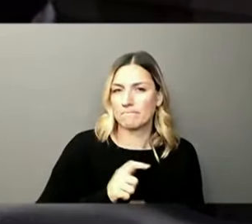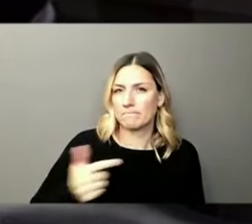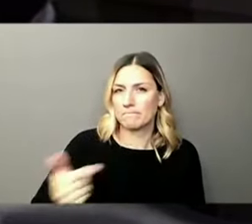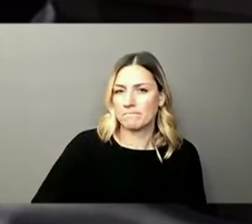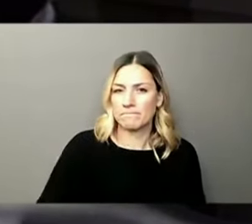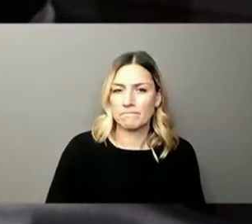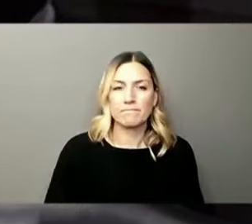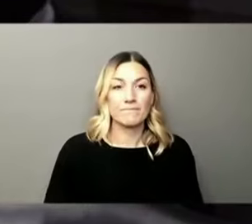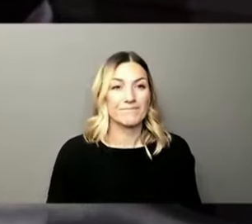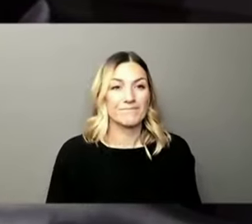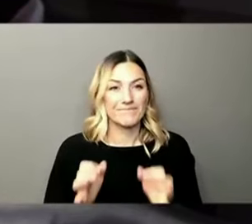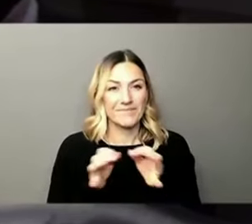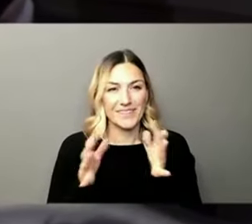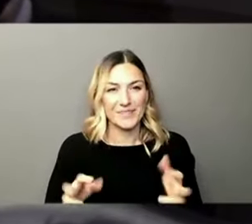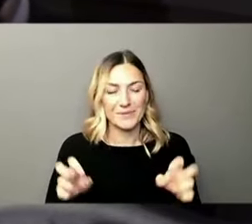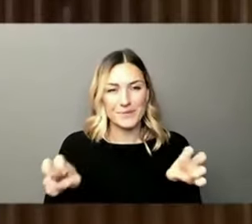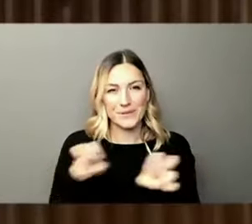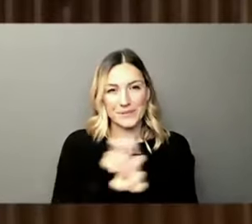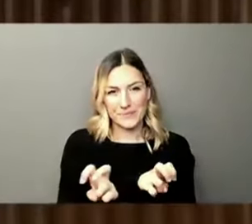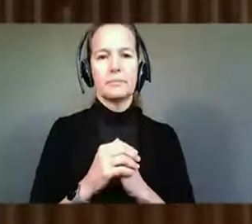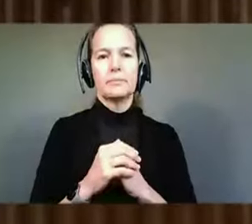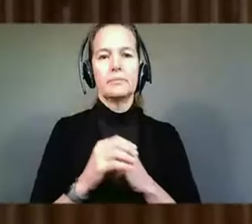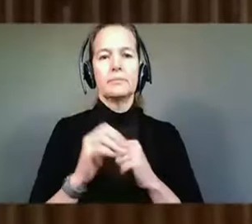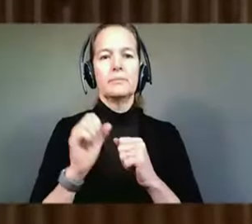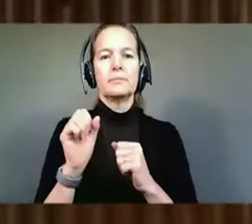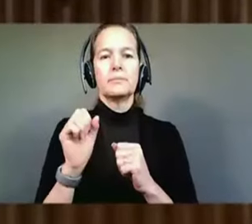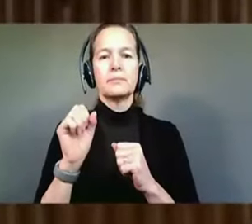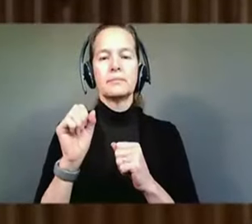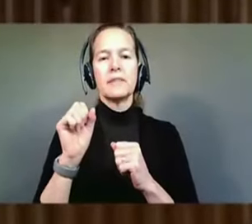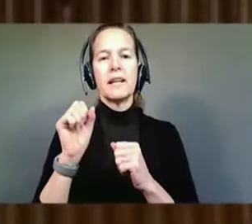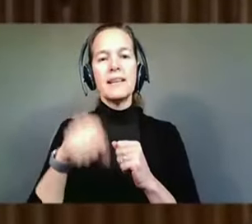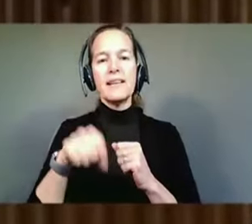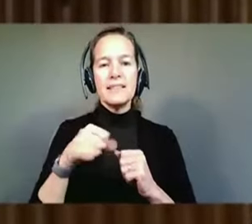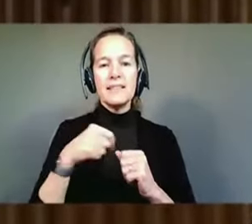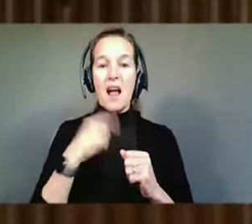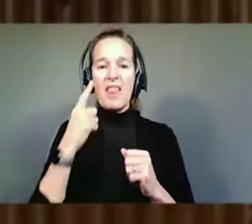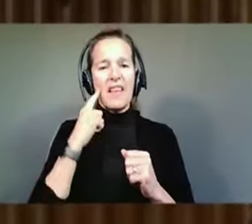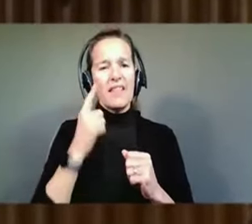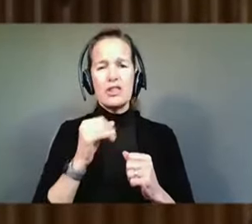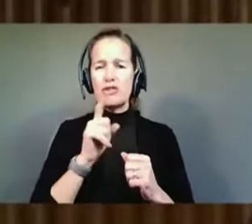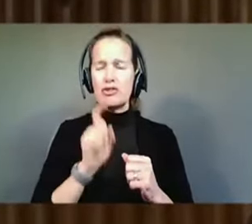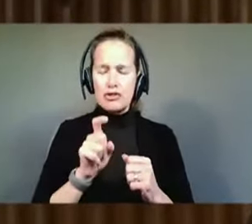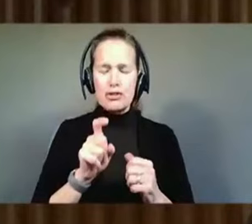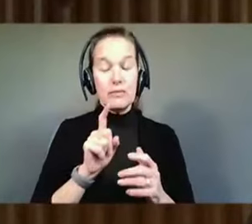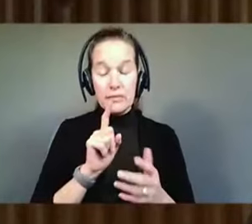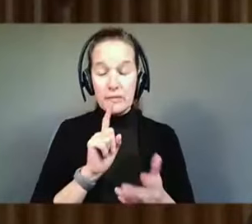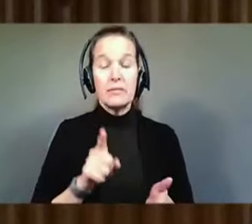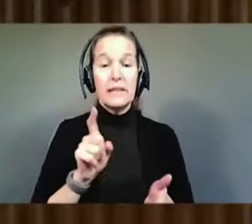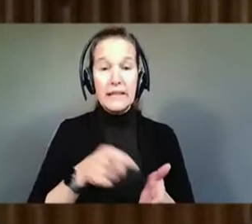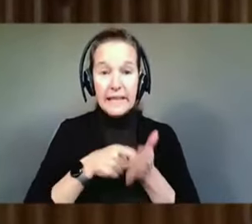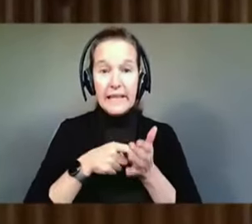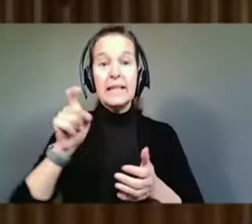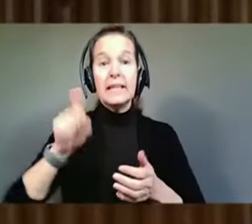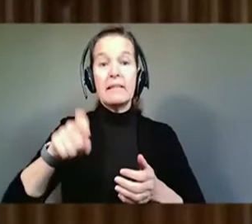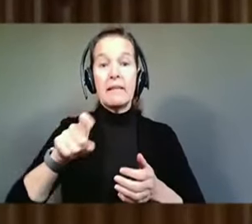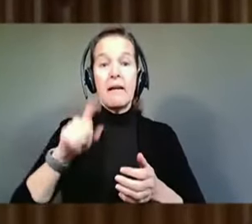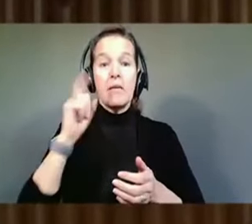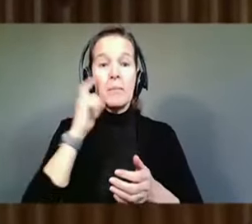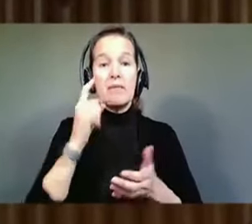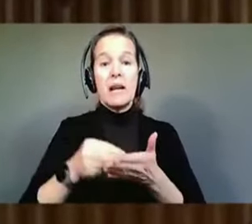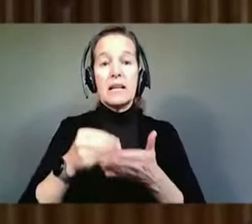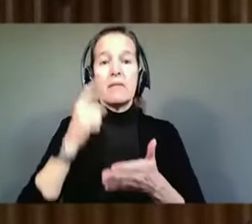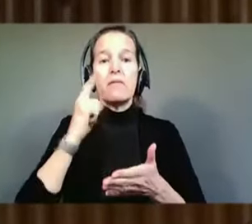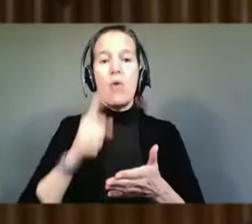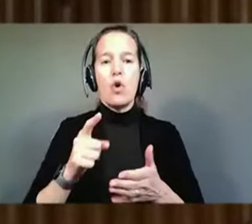Yes, I think there absolutely needs to be government funding for research, which takes place